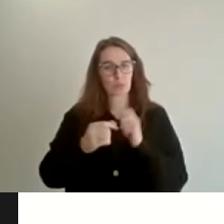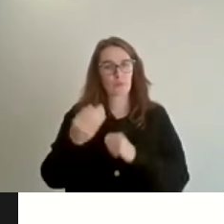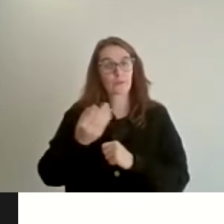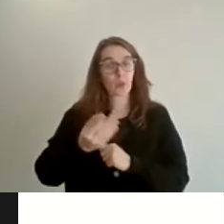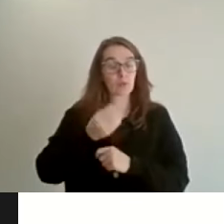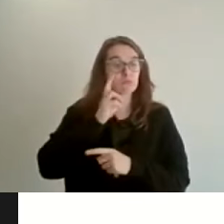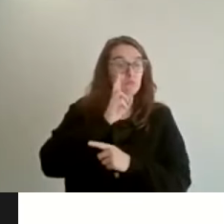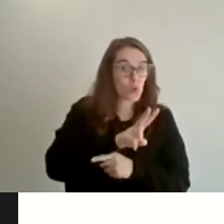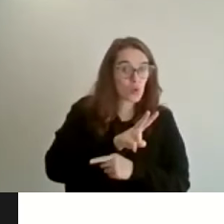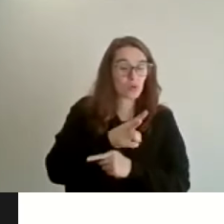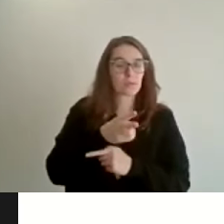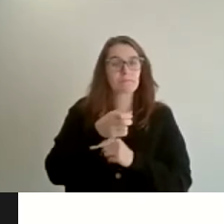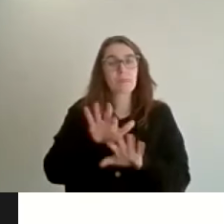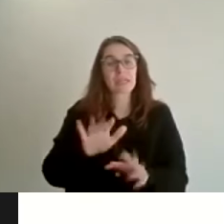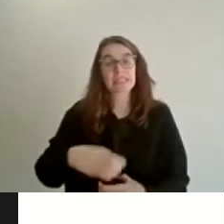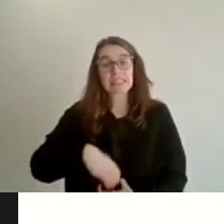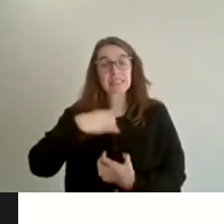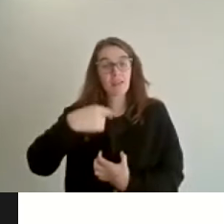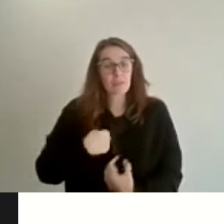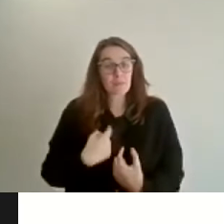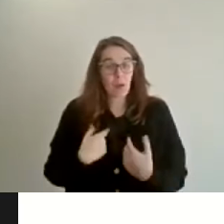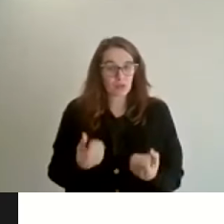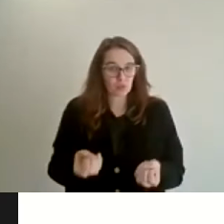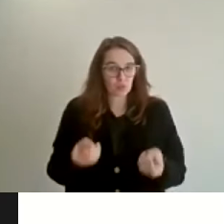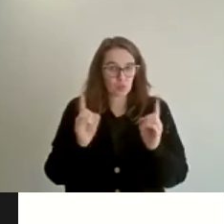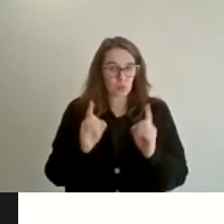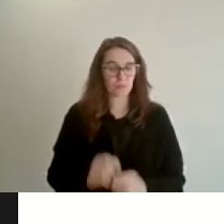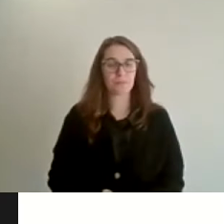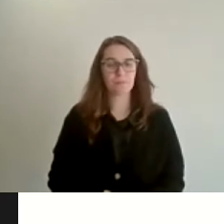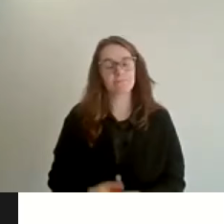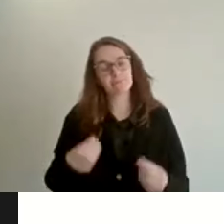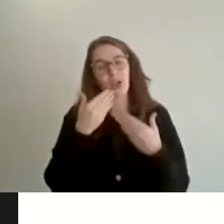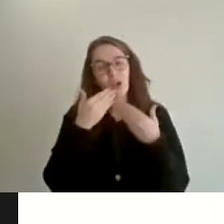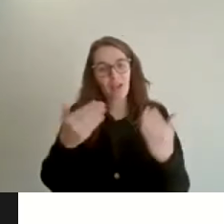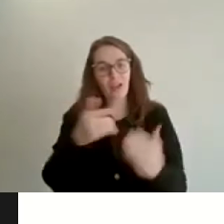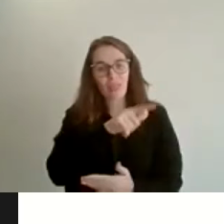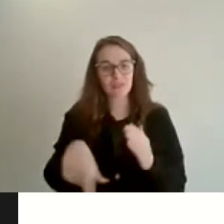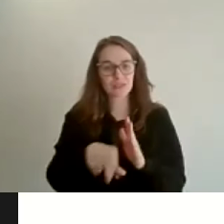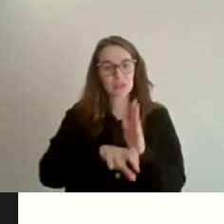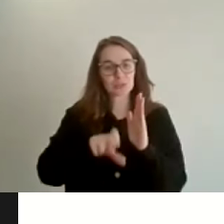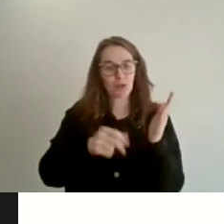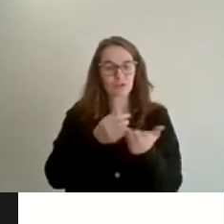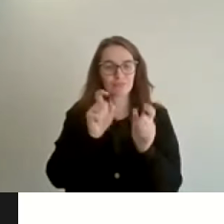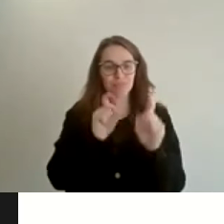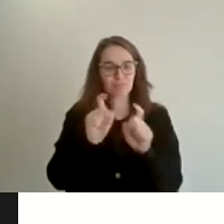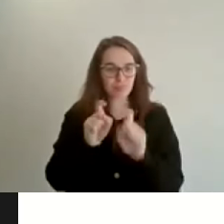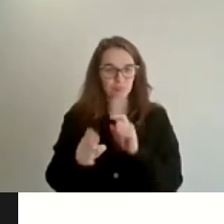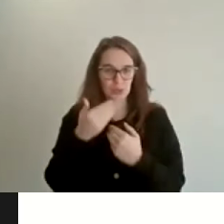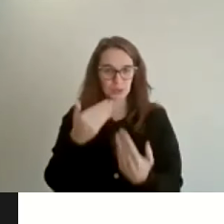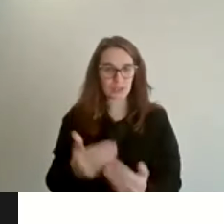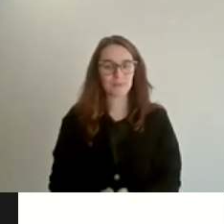but have not experienced it themselves. Thank you for sharing your answers with us.